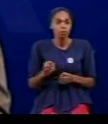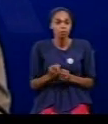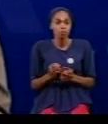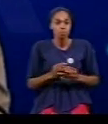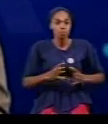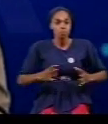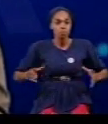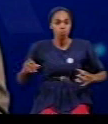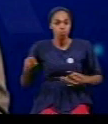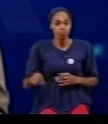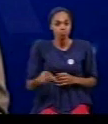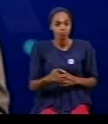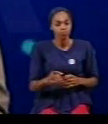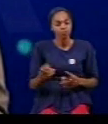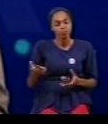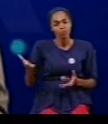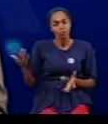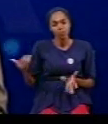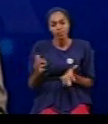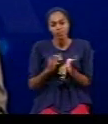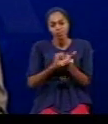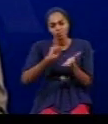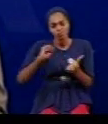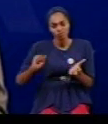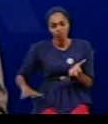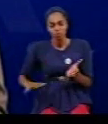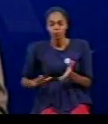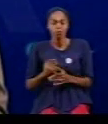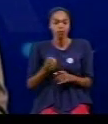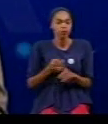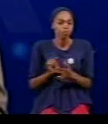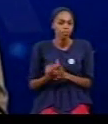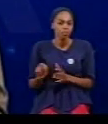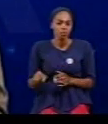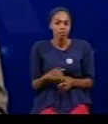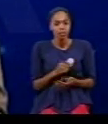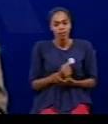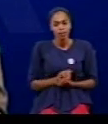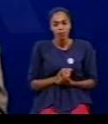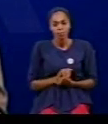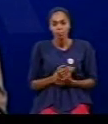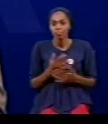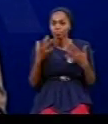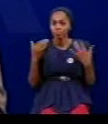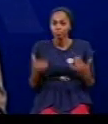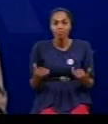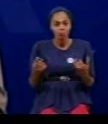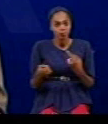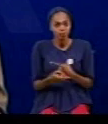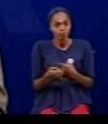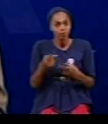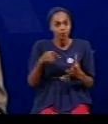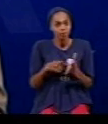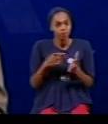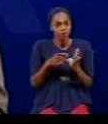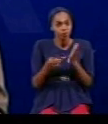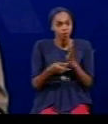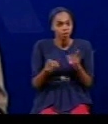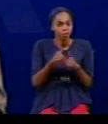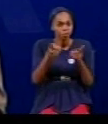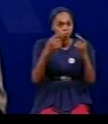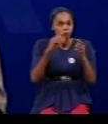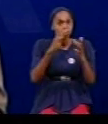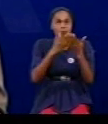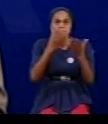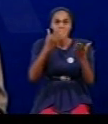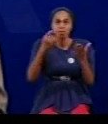was actually removed from that leg. In this crusade, as we come before the Lord, I want to